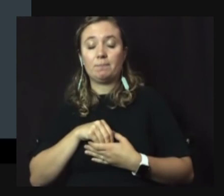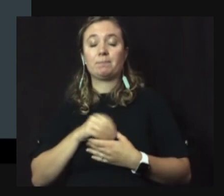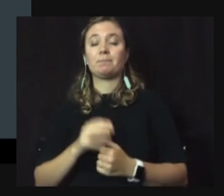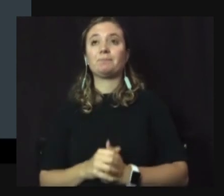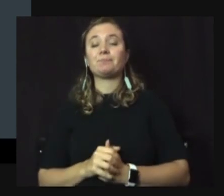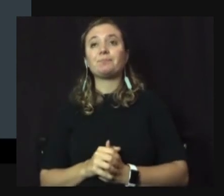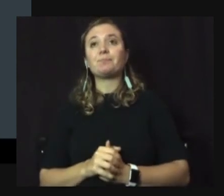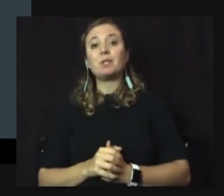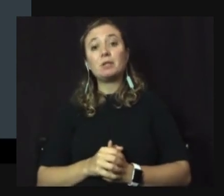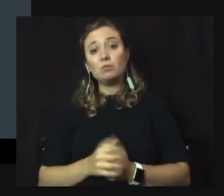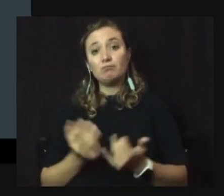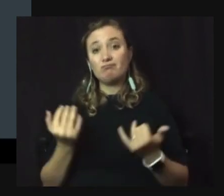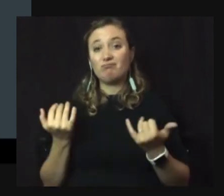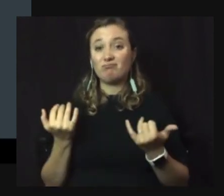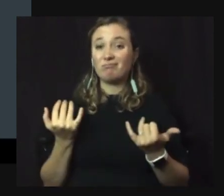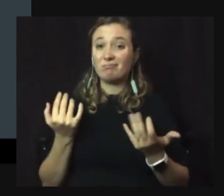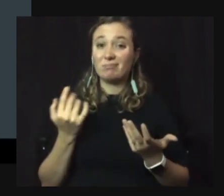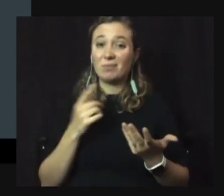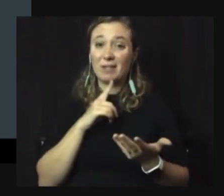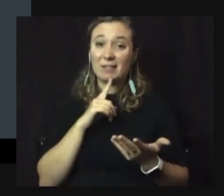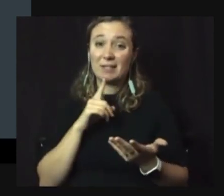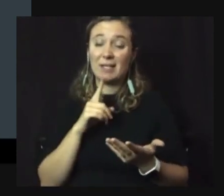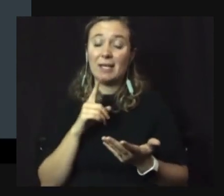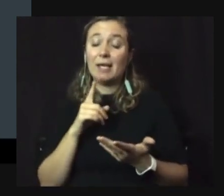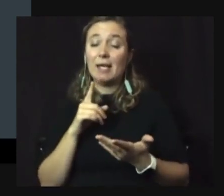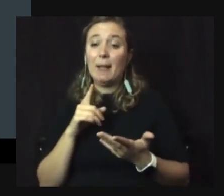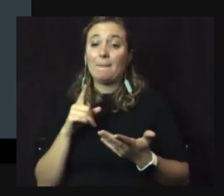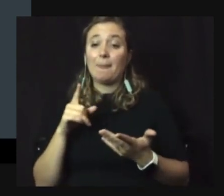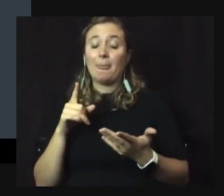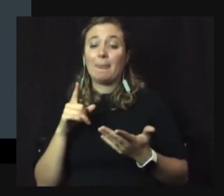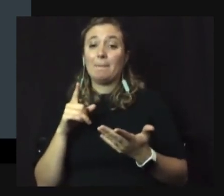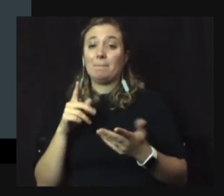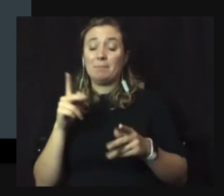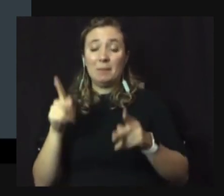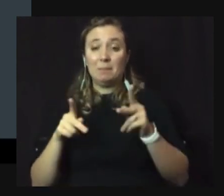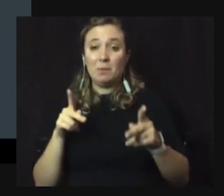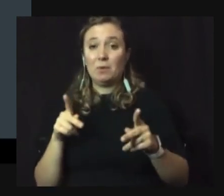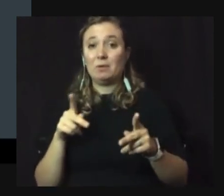reality is that people of color are completely under-resourced and